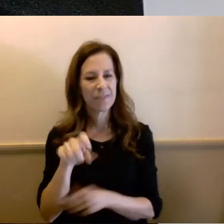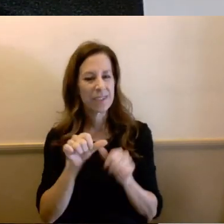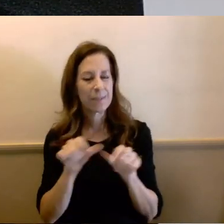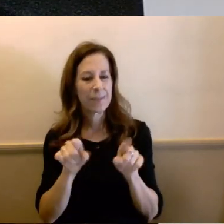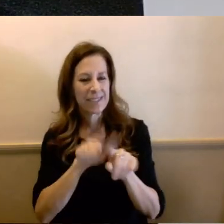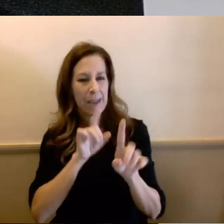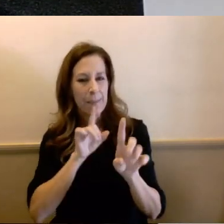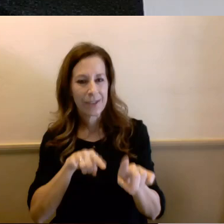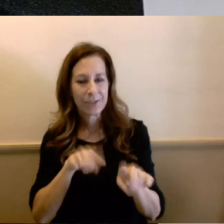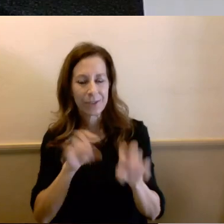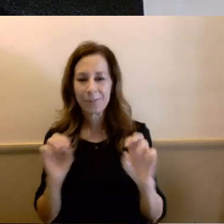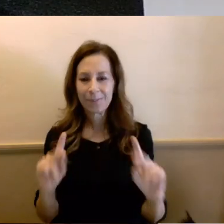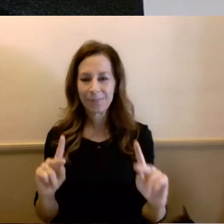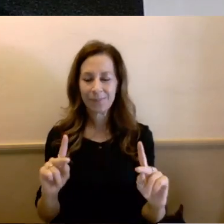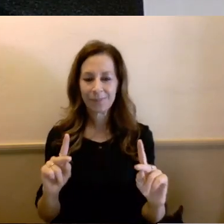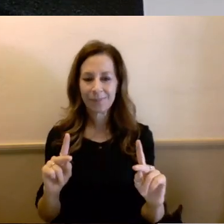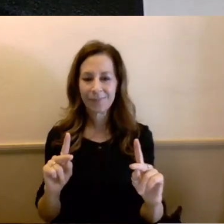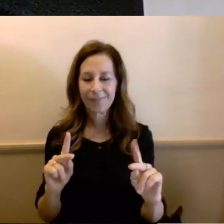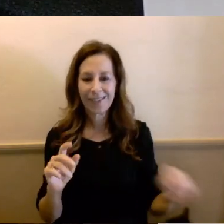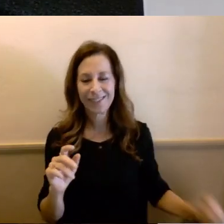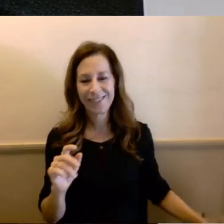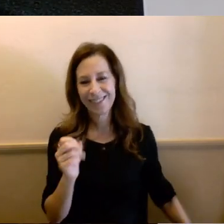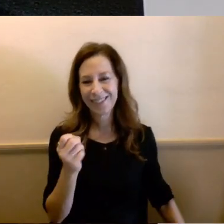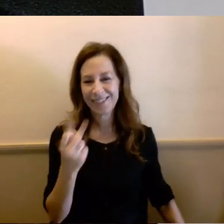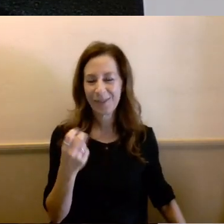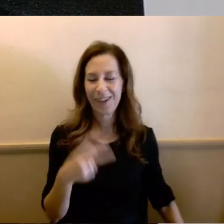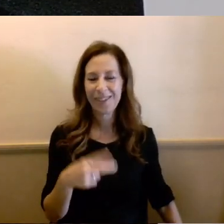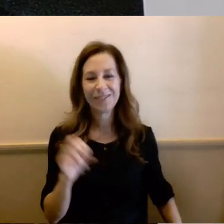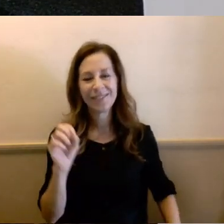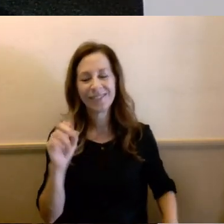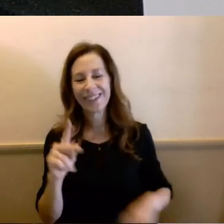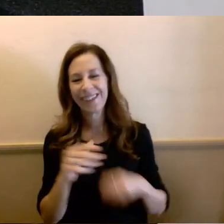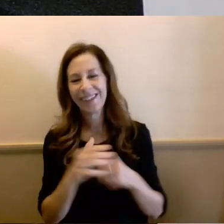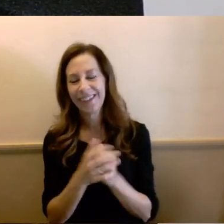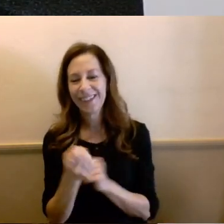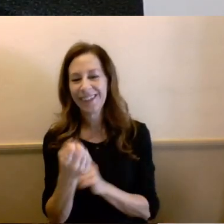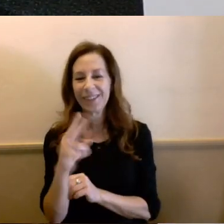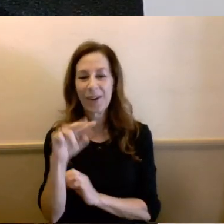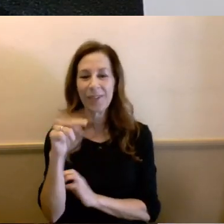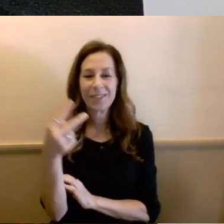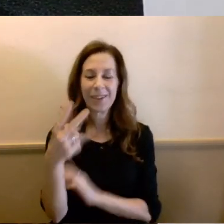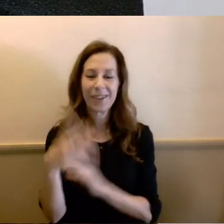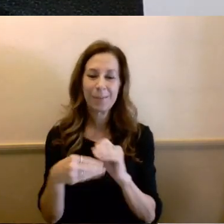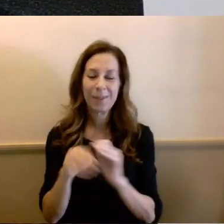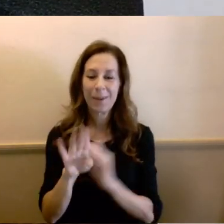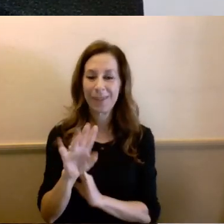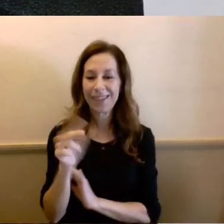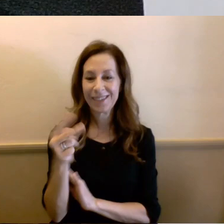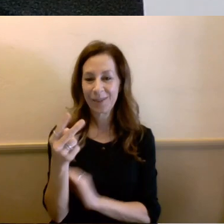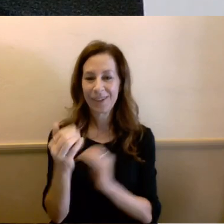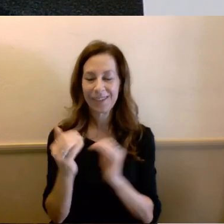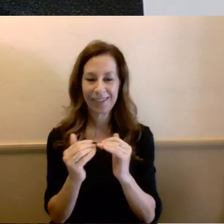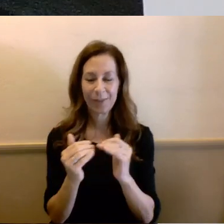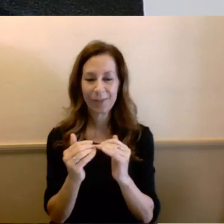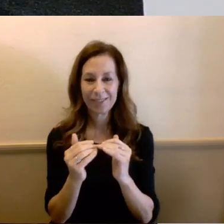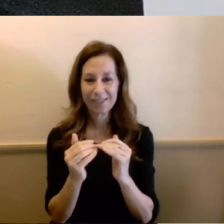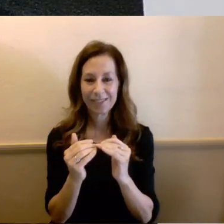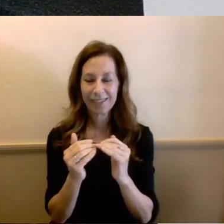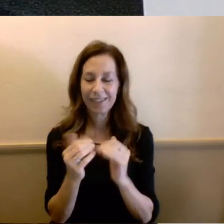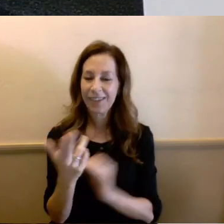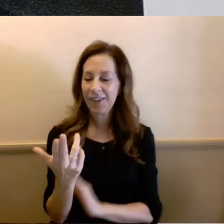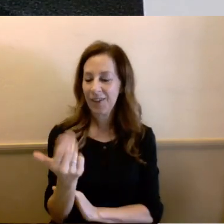should still get the same answer. Okay, and this was 12. All right, so 12 squared plus b squared